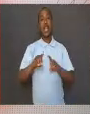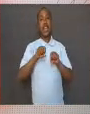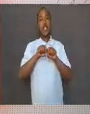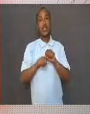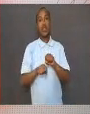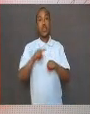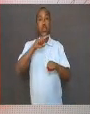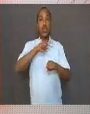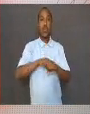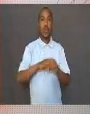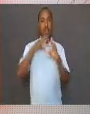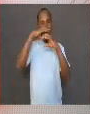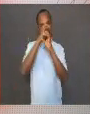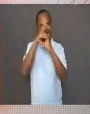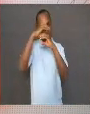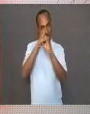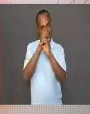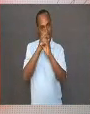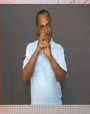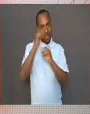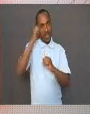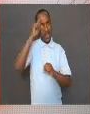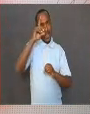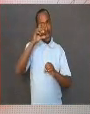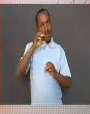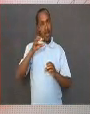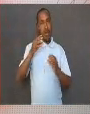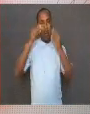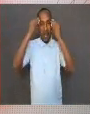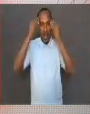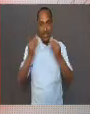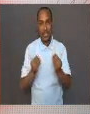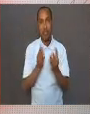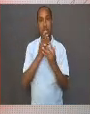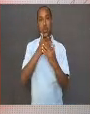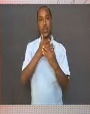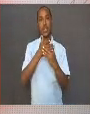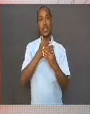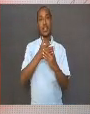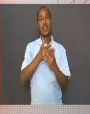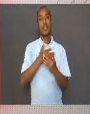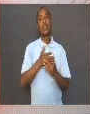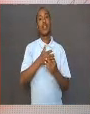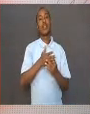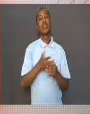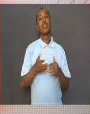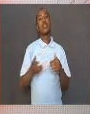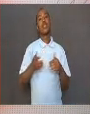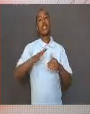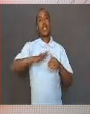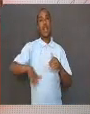He did so during experiments he conducted between the late